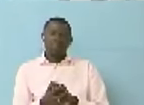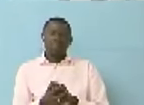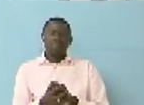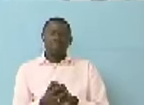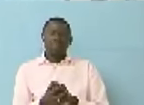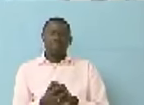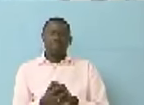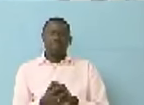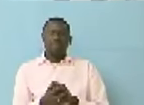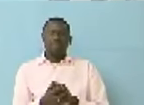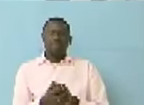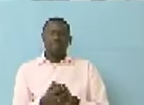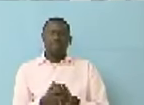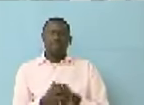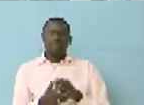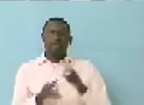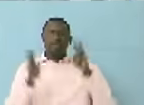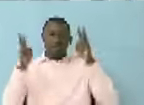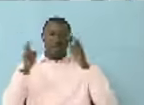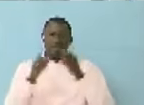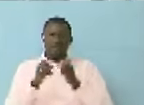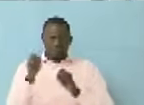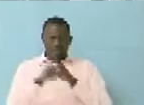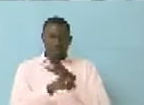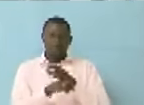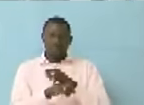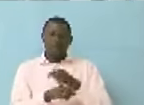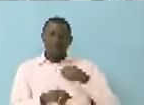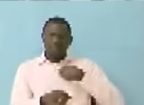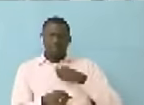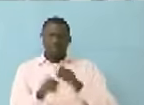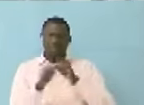by Yahya Jammeh. It's obvious that I report to Yahya Jammeh. Yes.